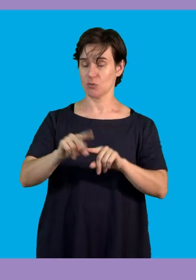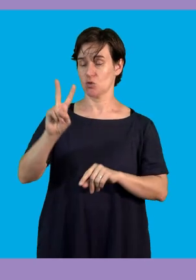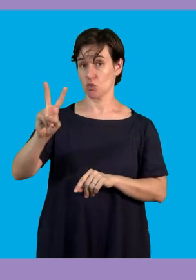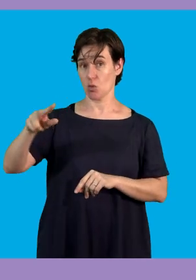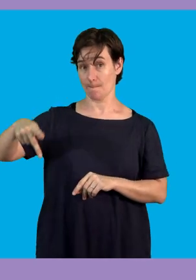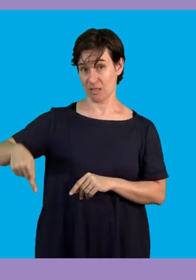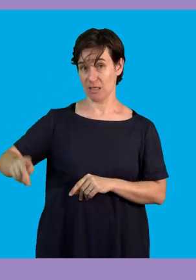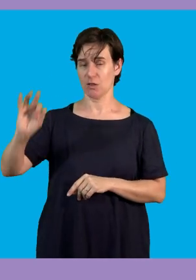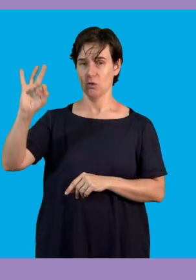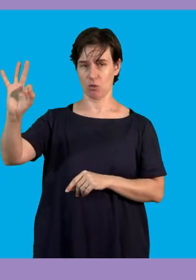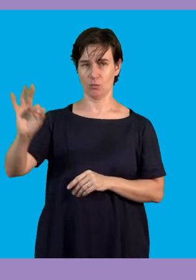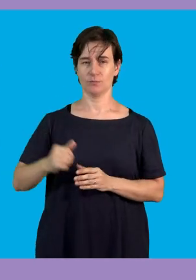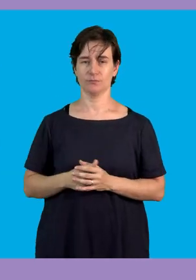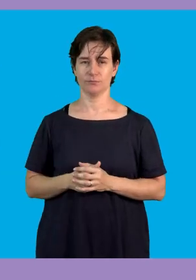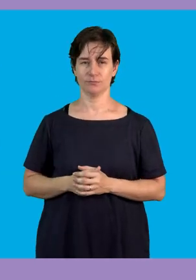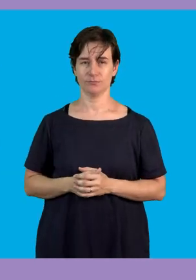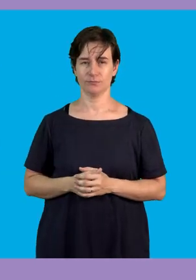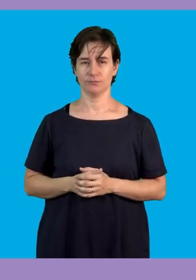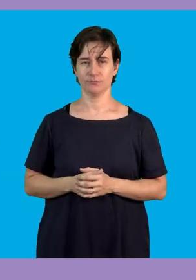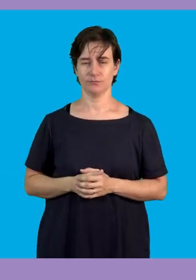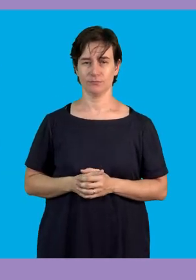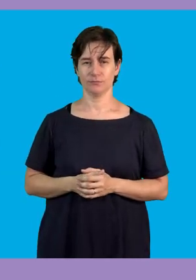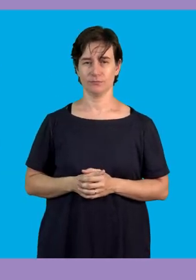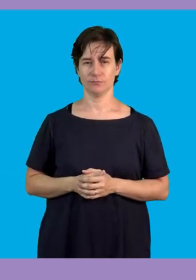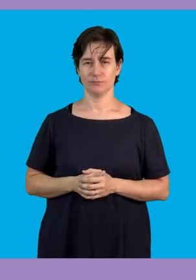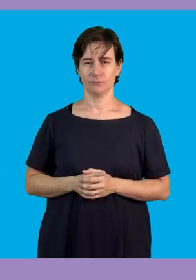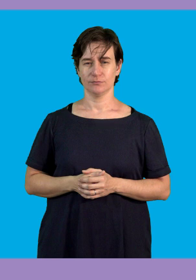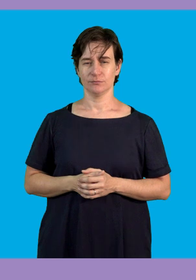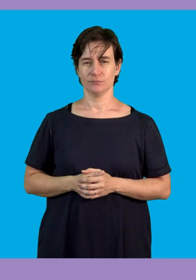multiplied by 2p cubed.